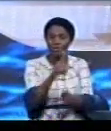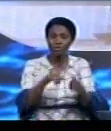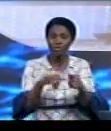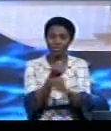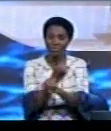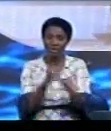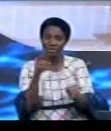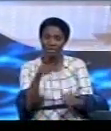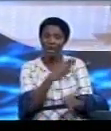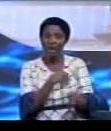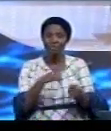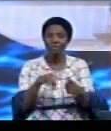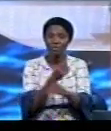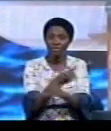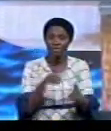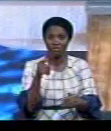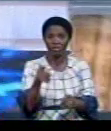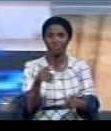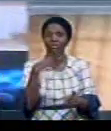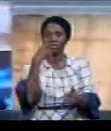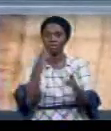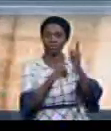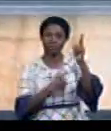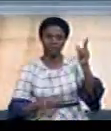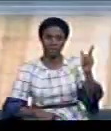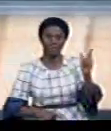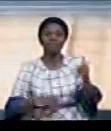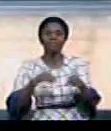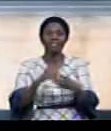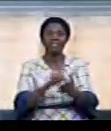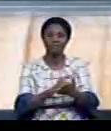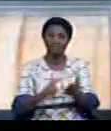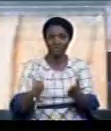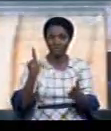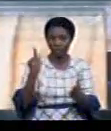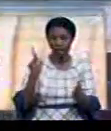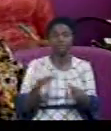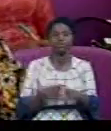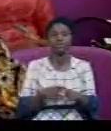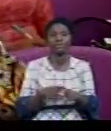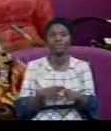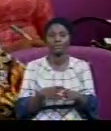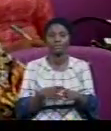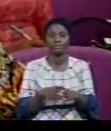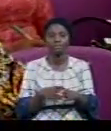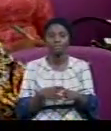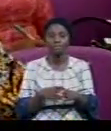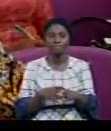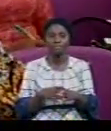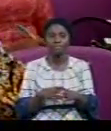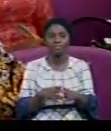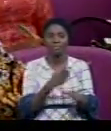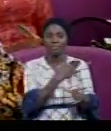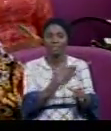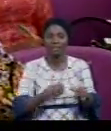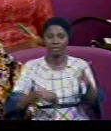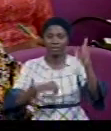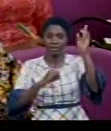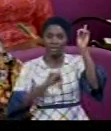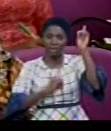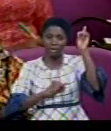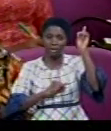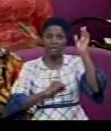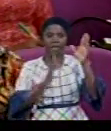deliver thee, says the Lord. Look at verse 21. In verse 21, and I